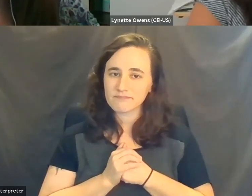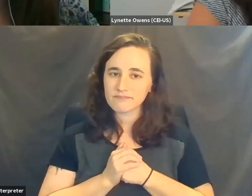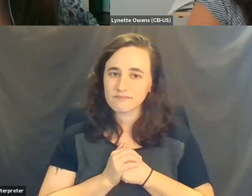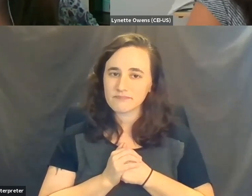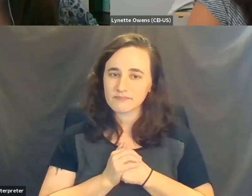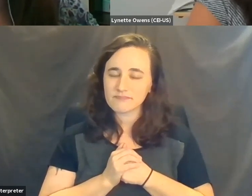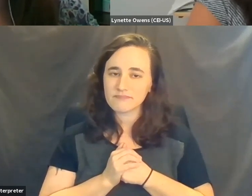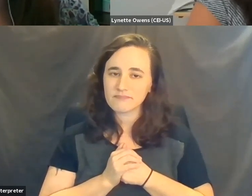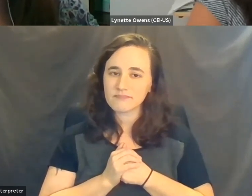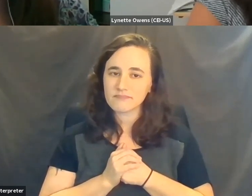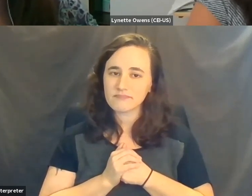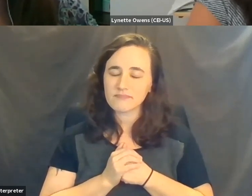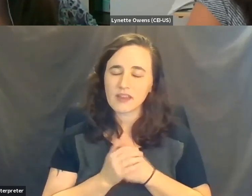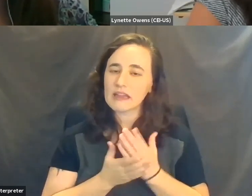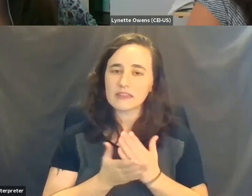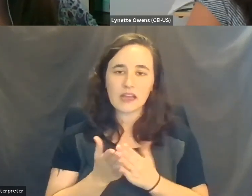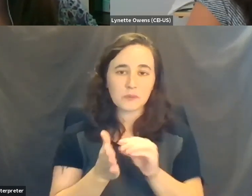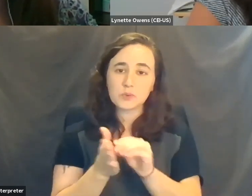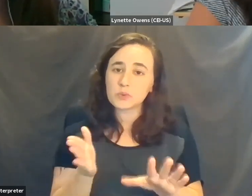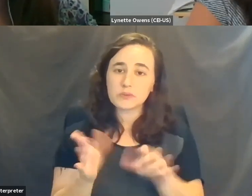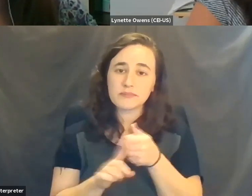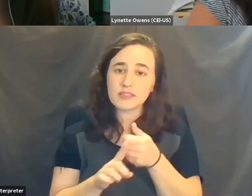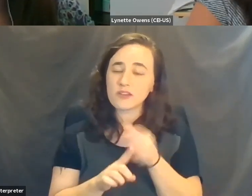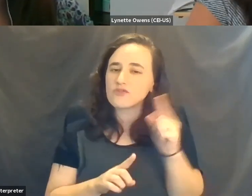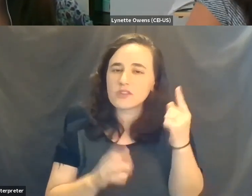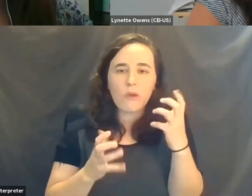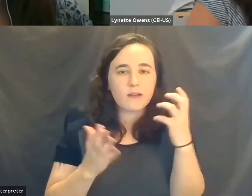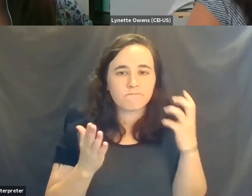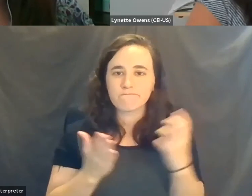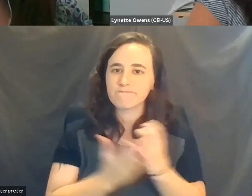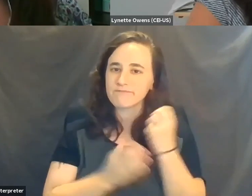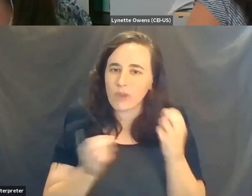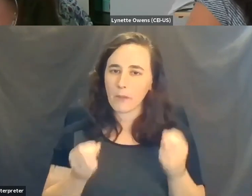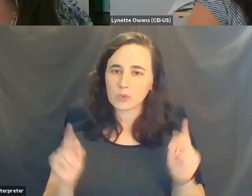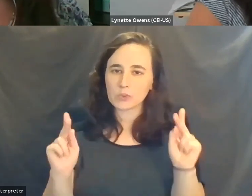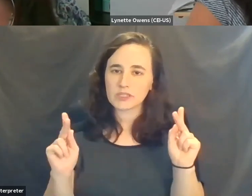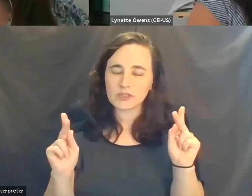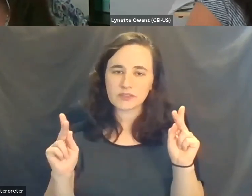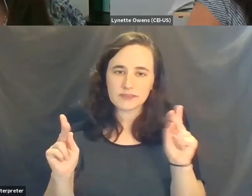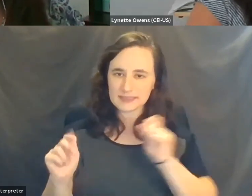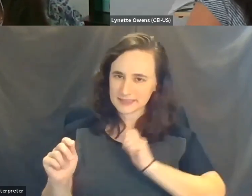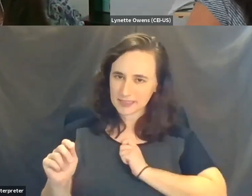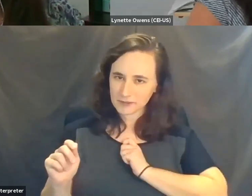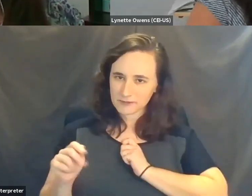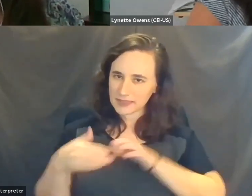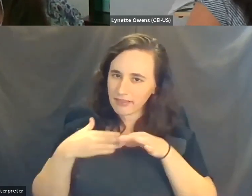I think there's students who really appreciated just having an opportunity to sort of be self-directive about